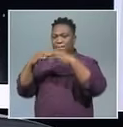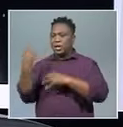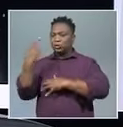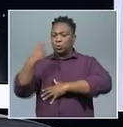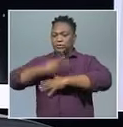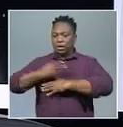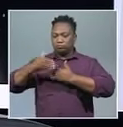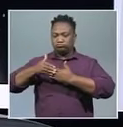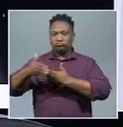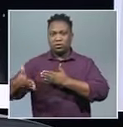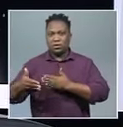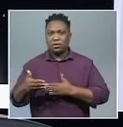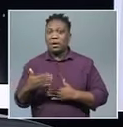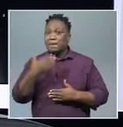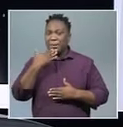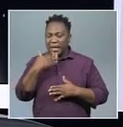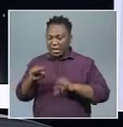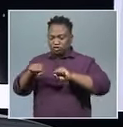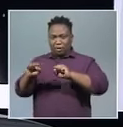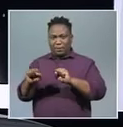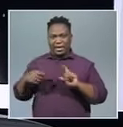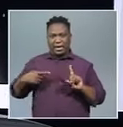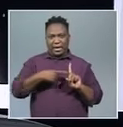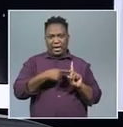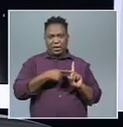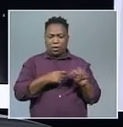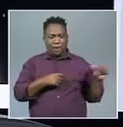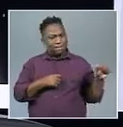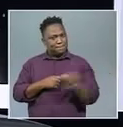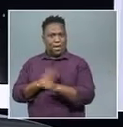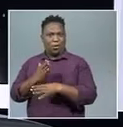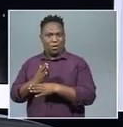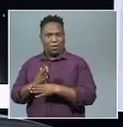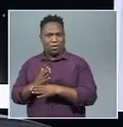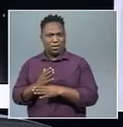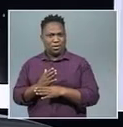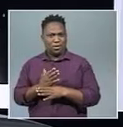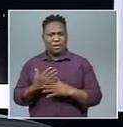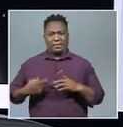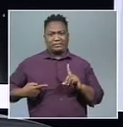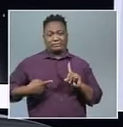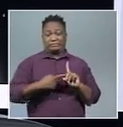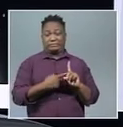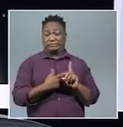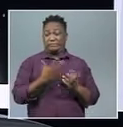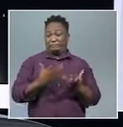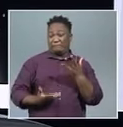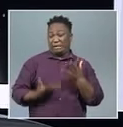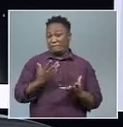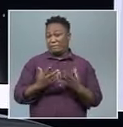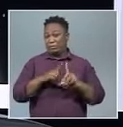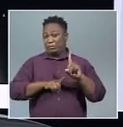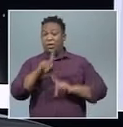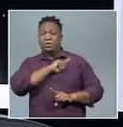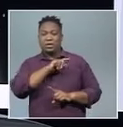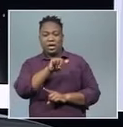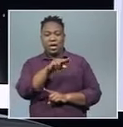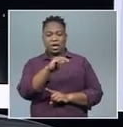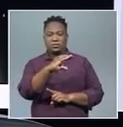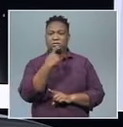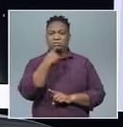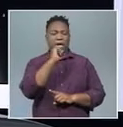former provincial ANC chairperson back in charge of the party in the province. But Mahomapelo's victory may be short-lived. The ANC says it's going to